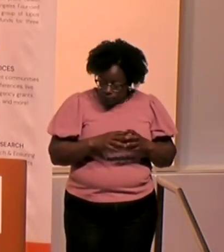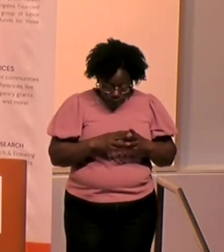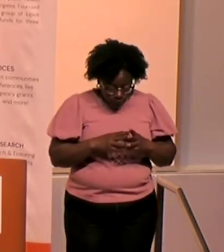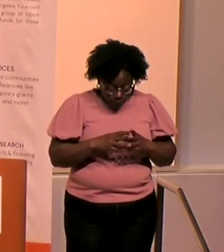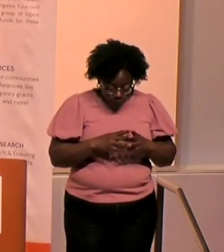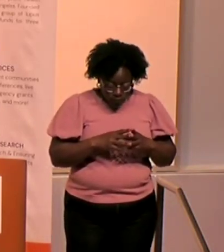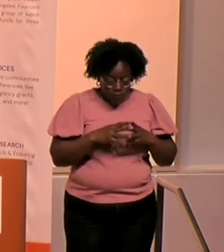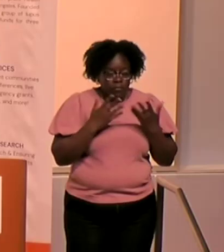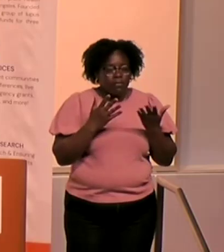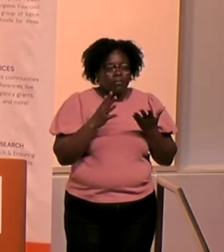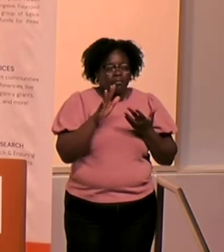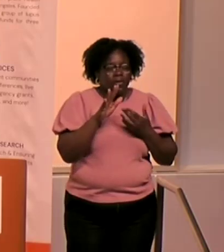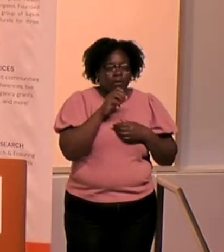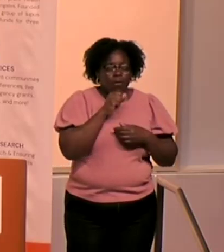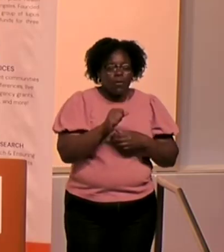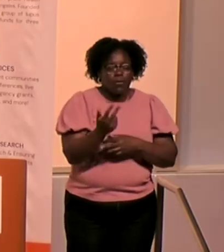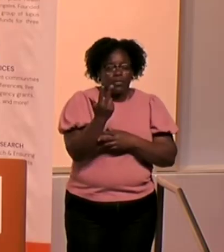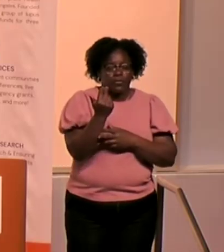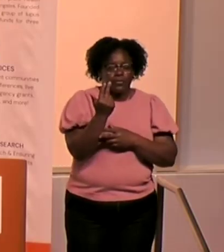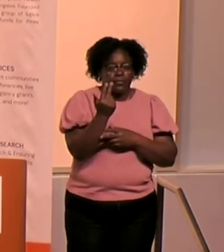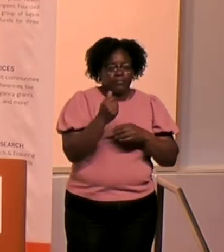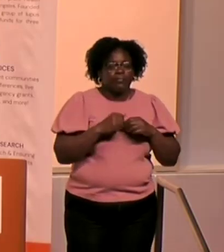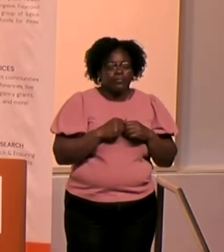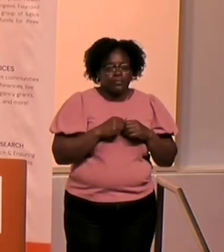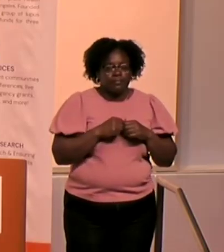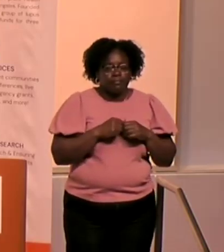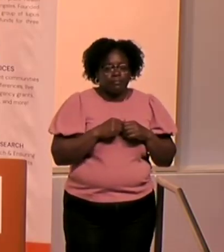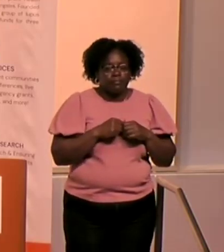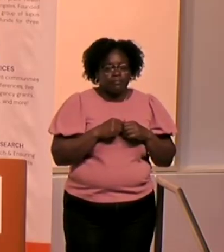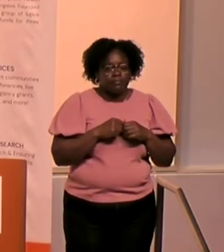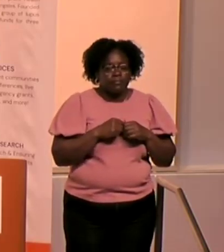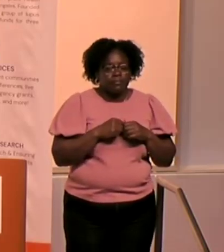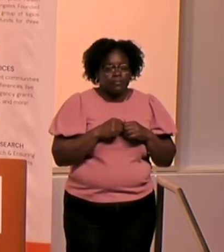when I was 13, I was very